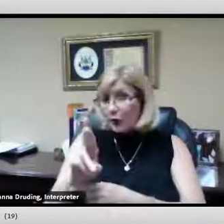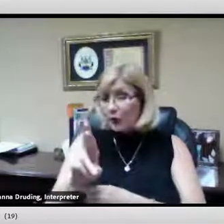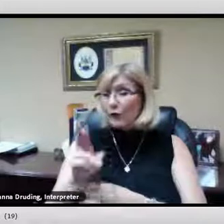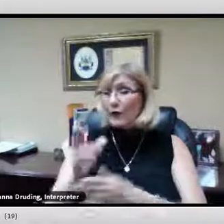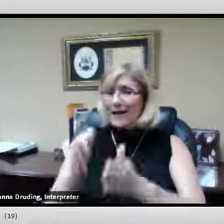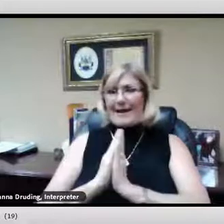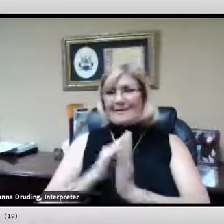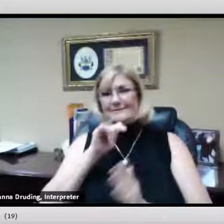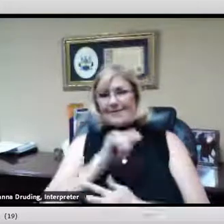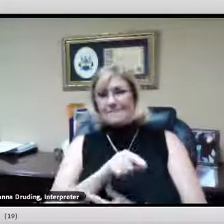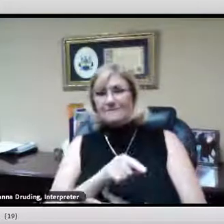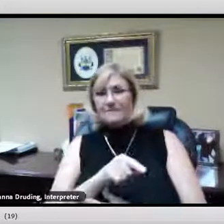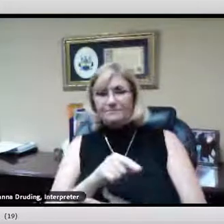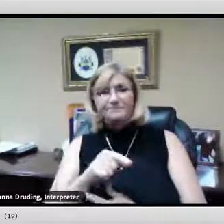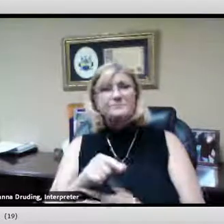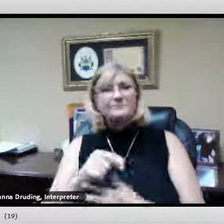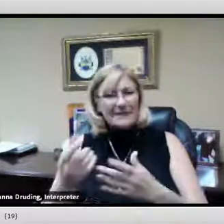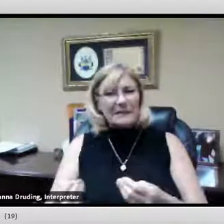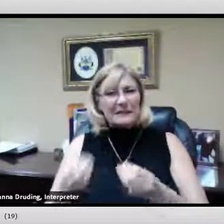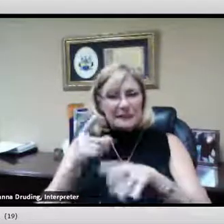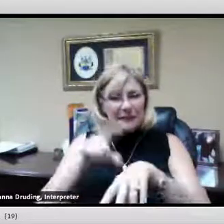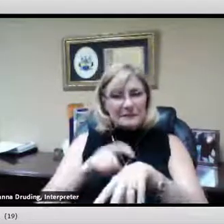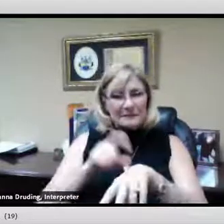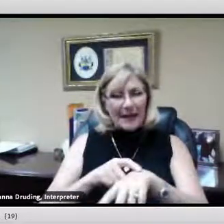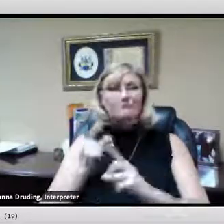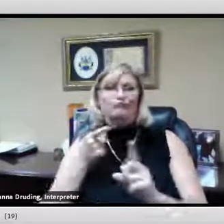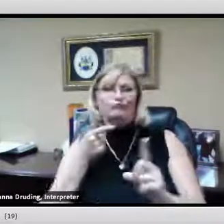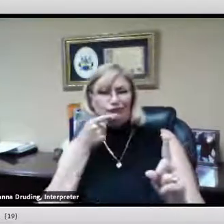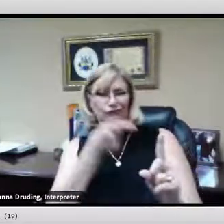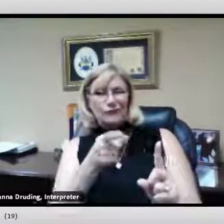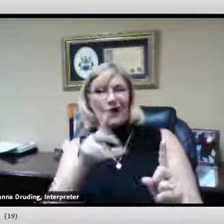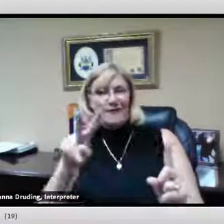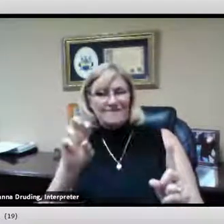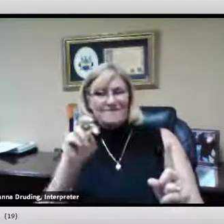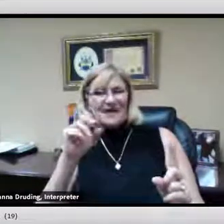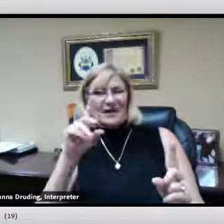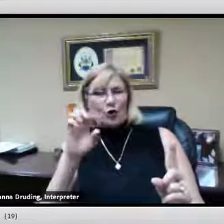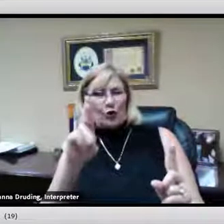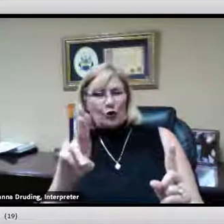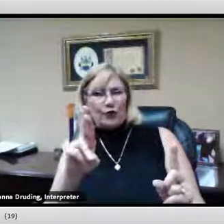department. Frequently it is to a vendor.